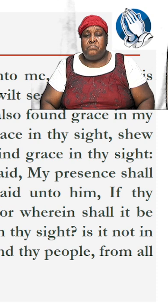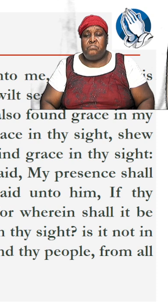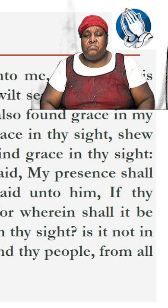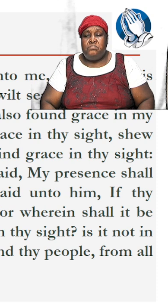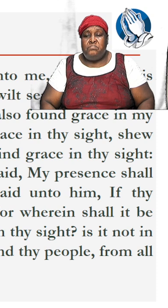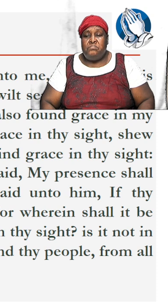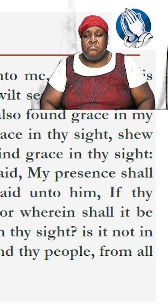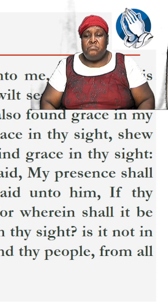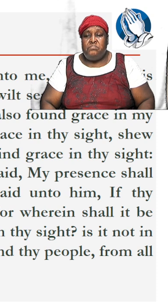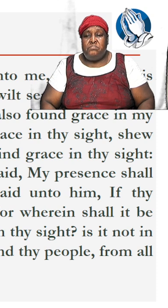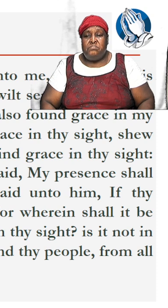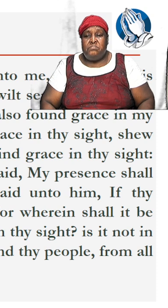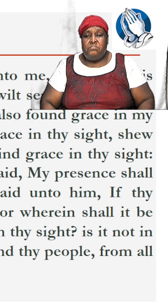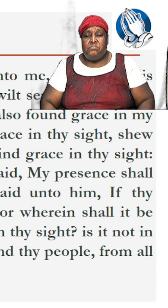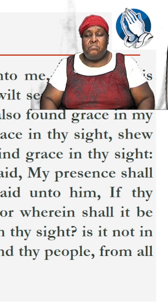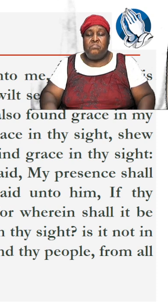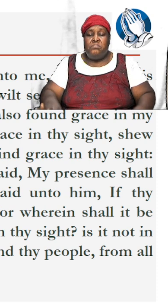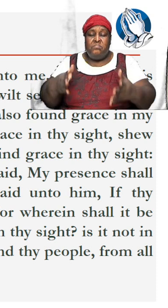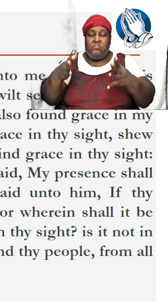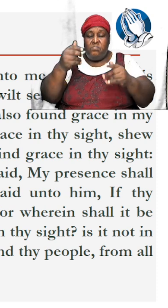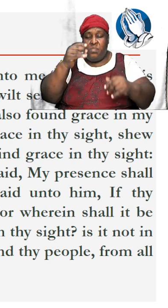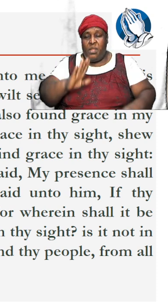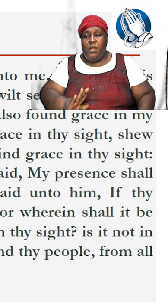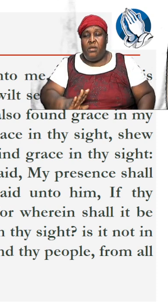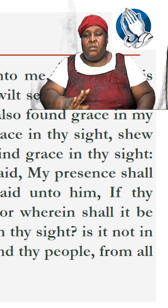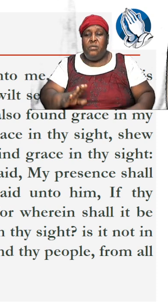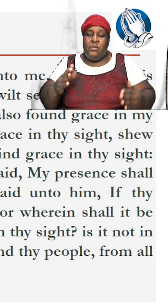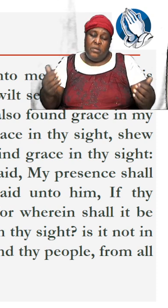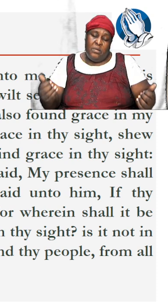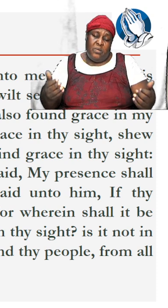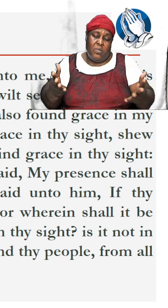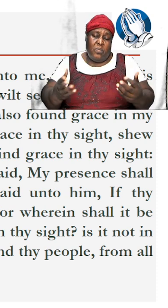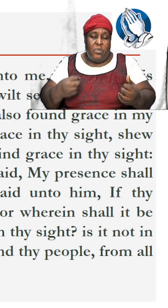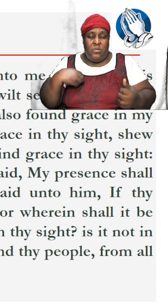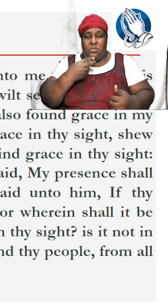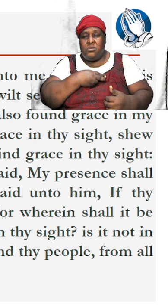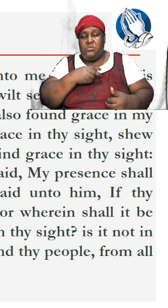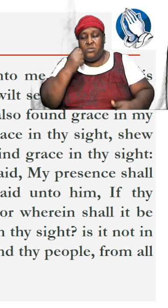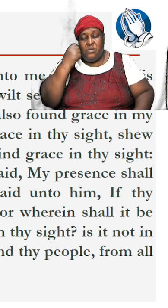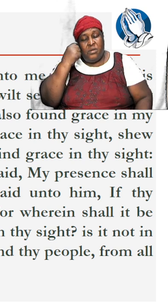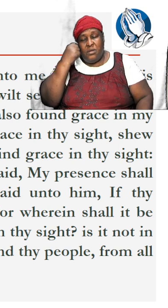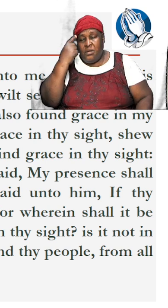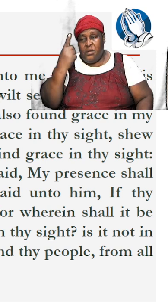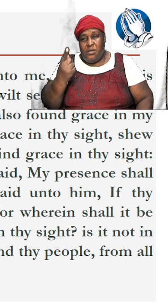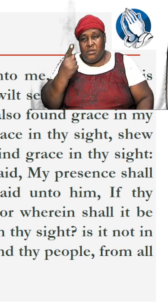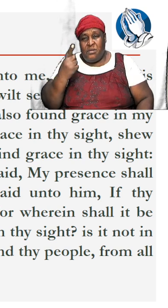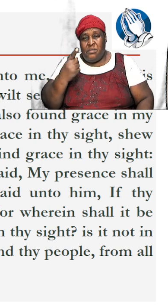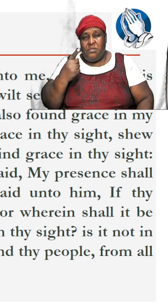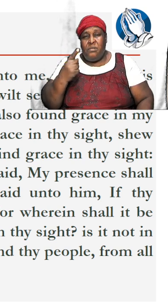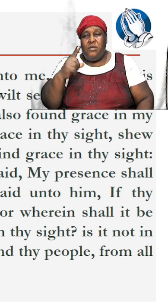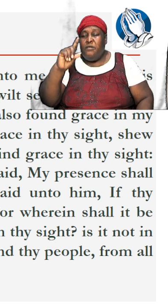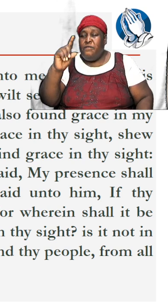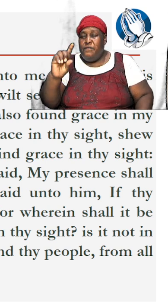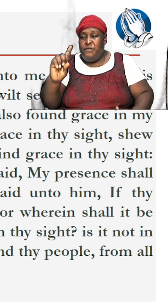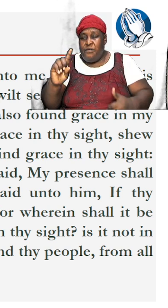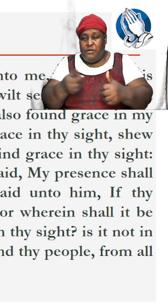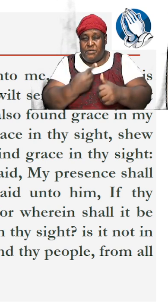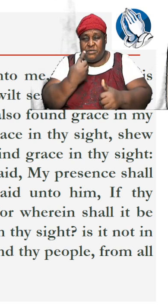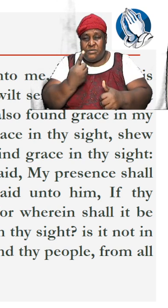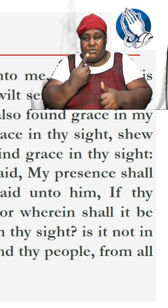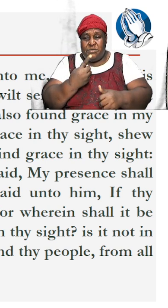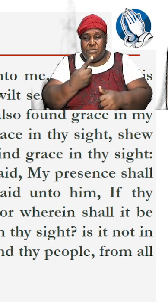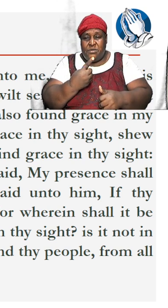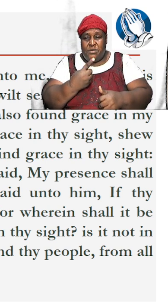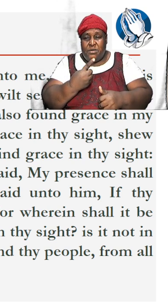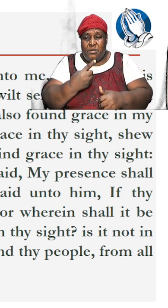stop. Praise God. Now, I want us to understand, firstly, that the narrative we